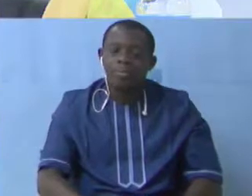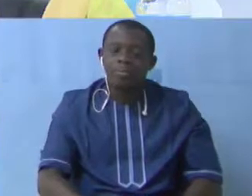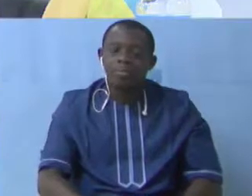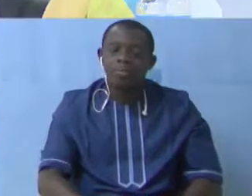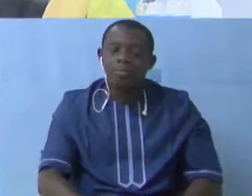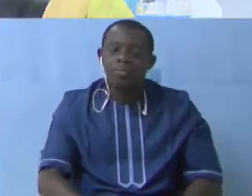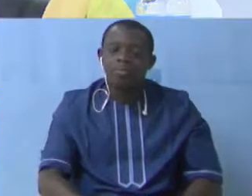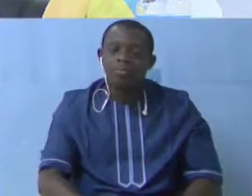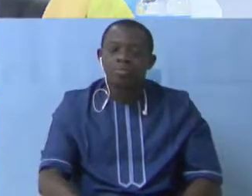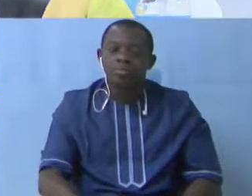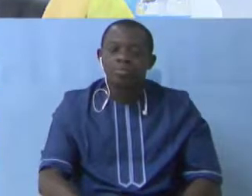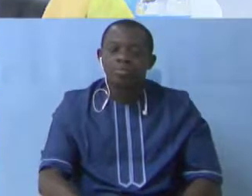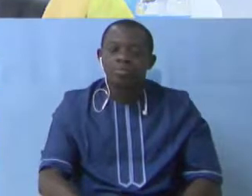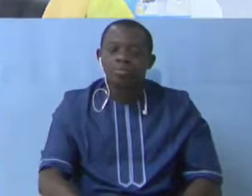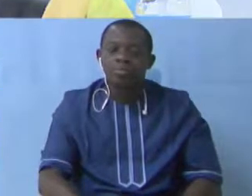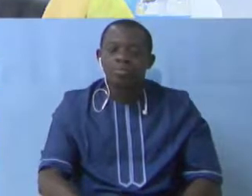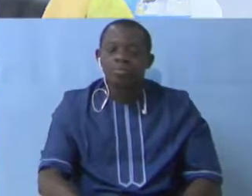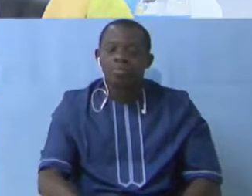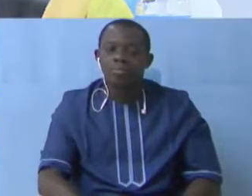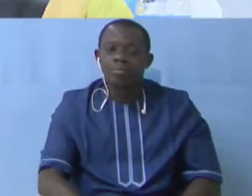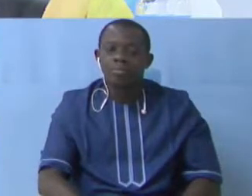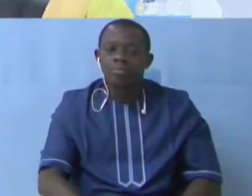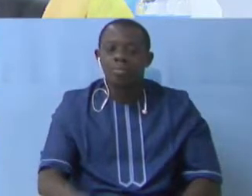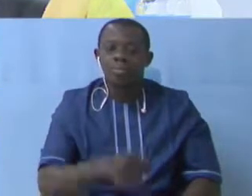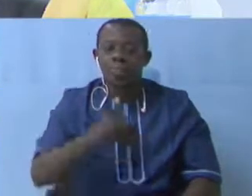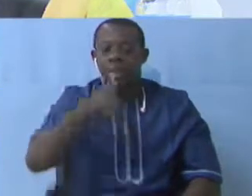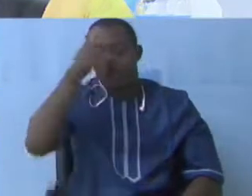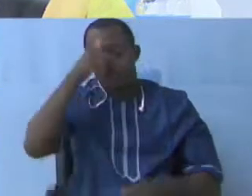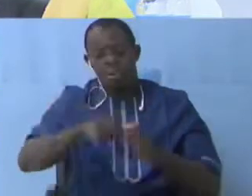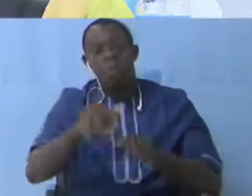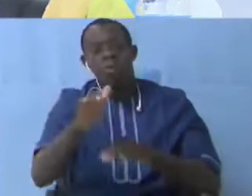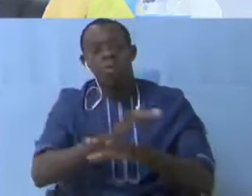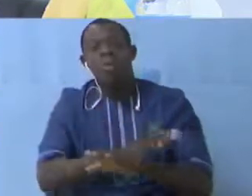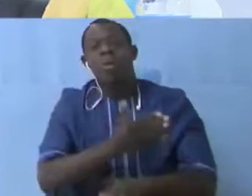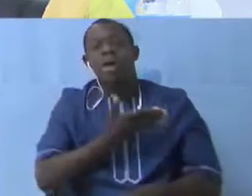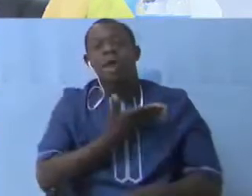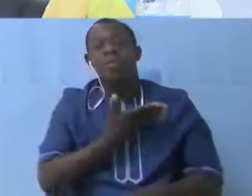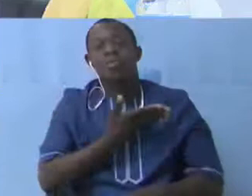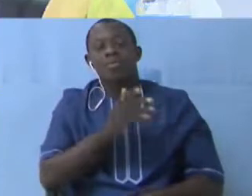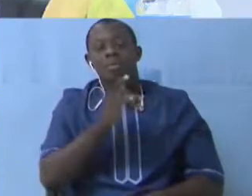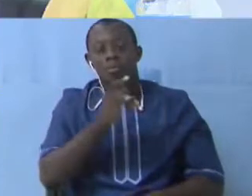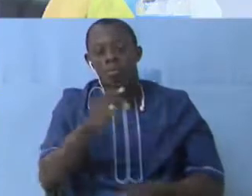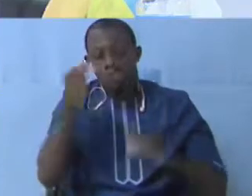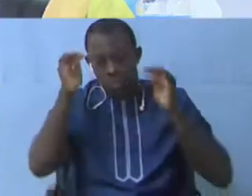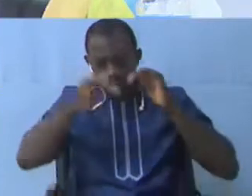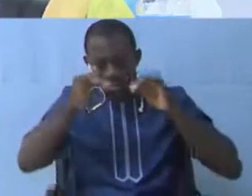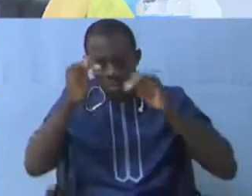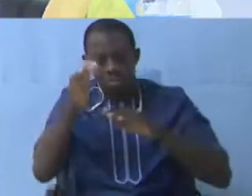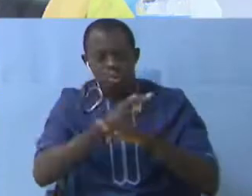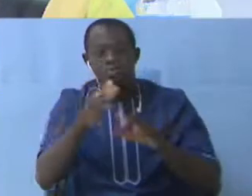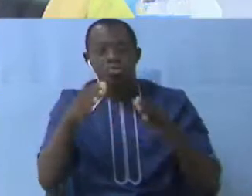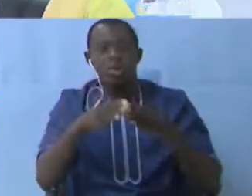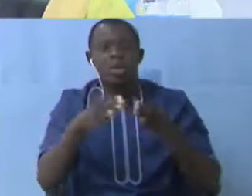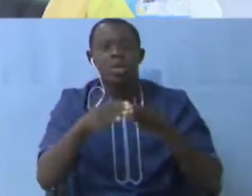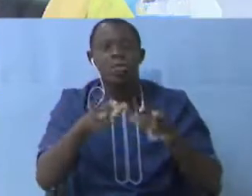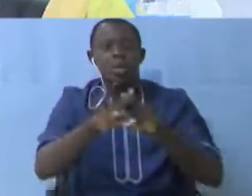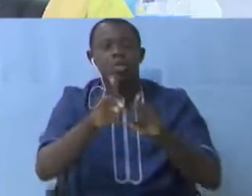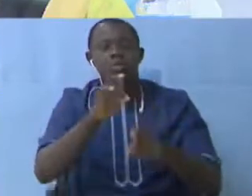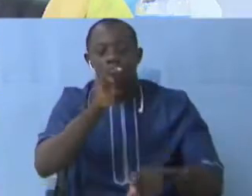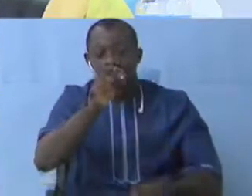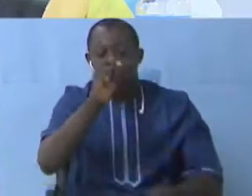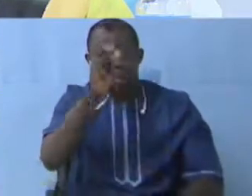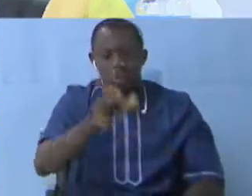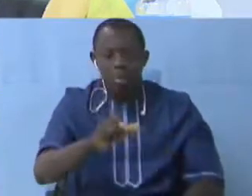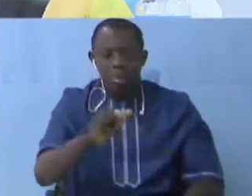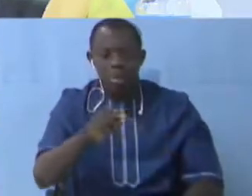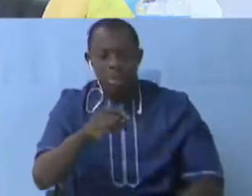in the Gambia with maa ngi fàttale ko ne amoon nañ ne jënd jotaay boo xam ne seqoon nañ ko ak wuy taskati xibaar yi